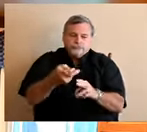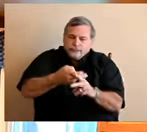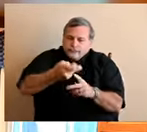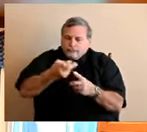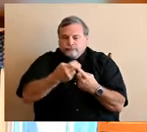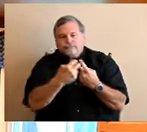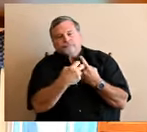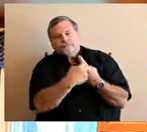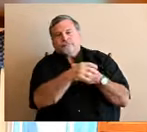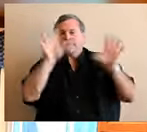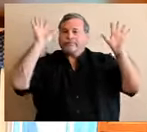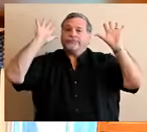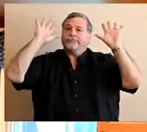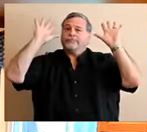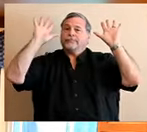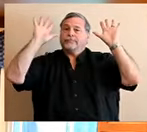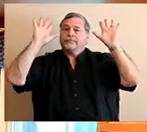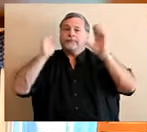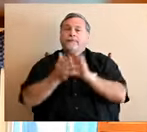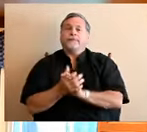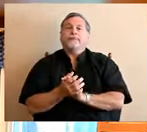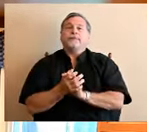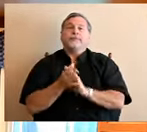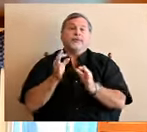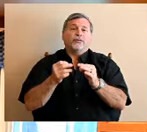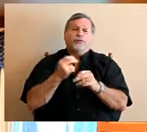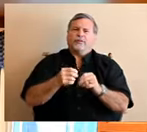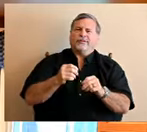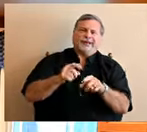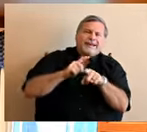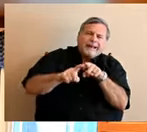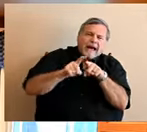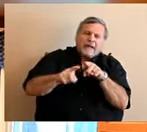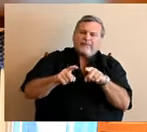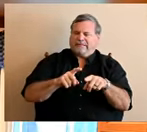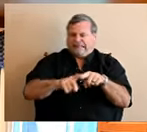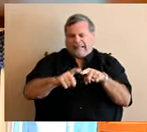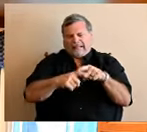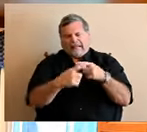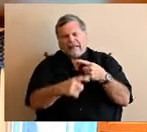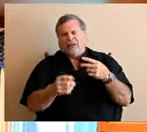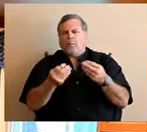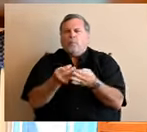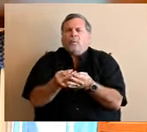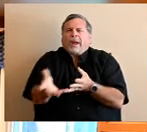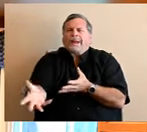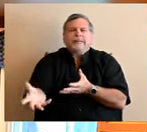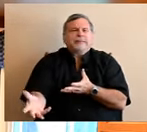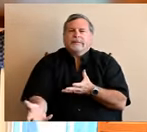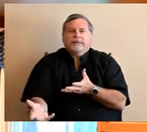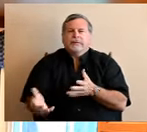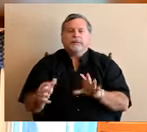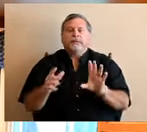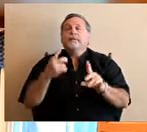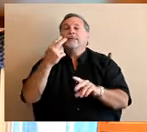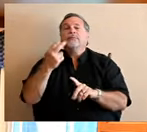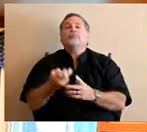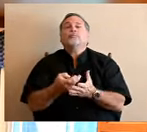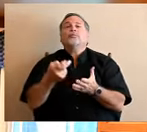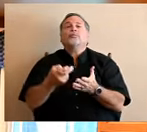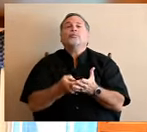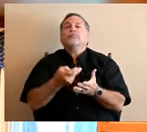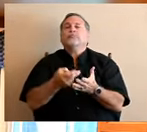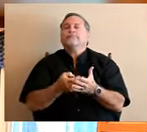you scrape against the ginger comes right off. If you're using a peeler, you're using a knife, you're going to waste a lot of ginger. Spoon.